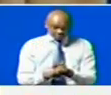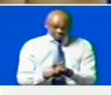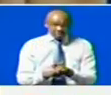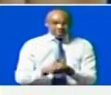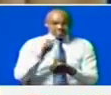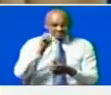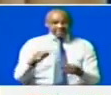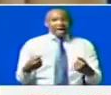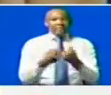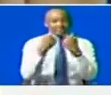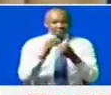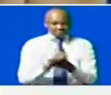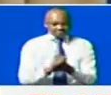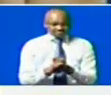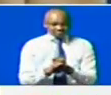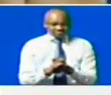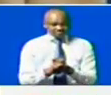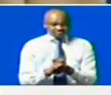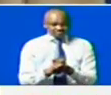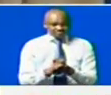be held within